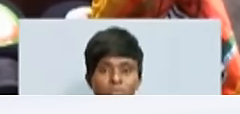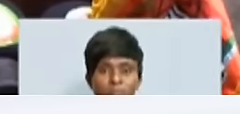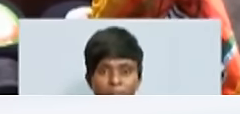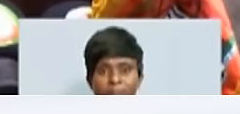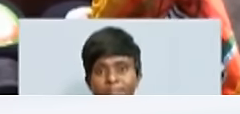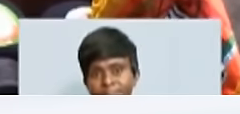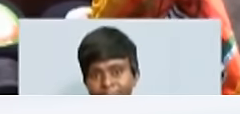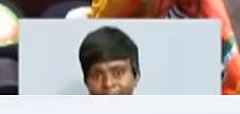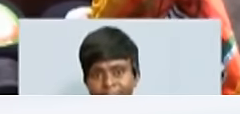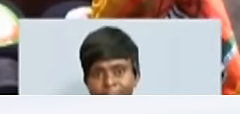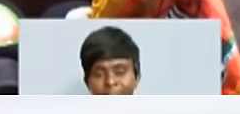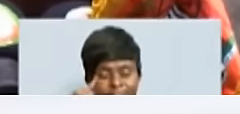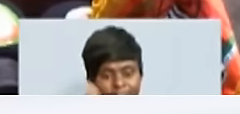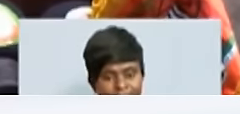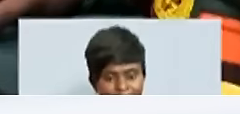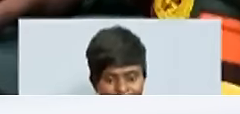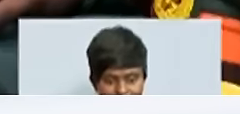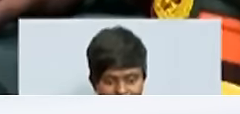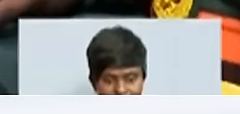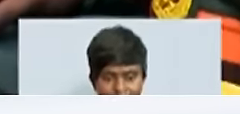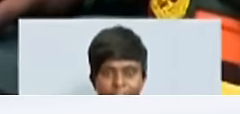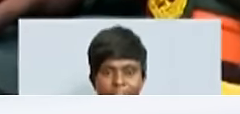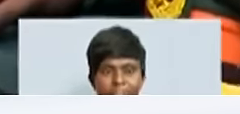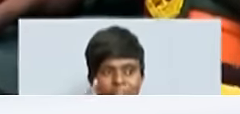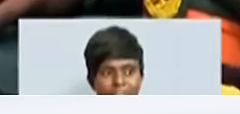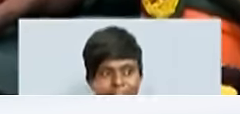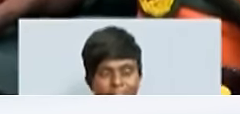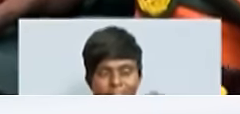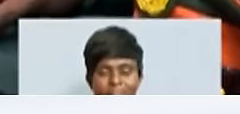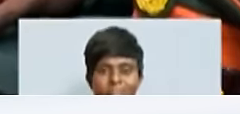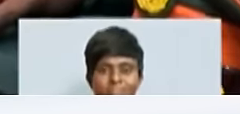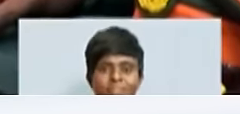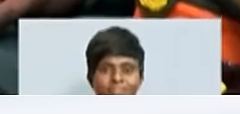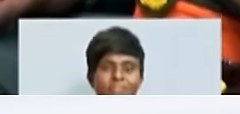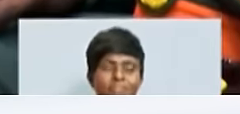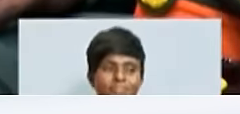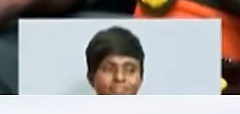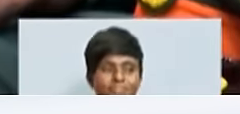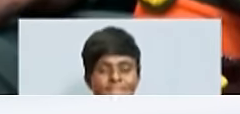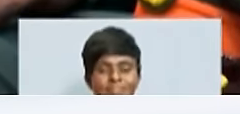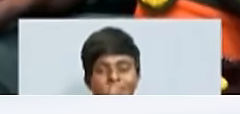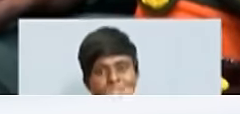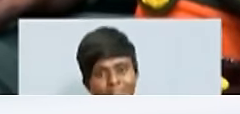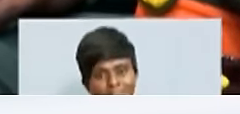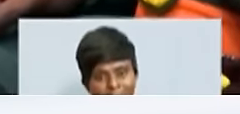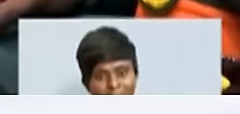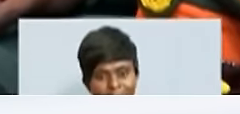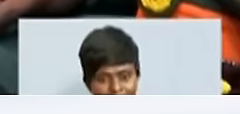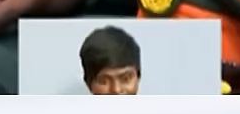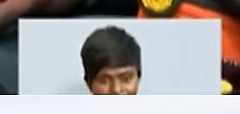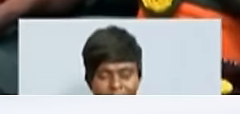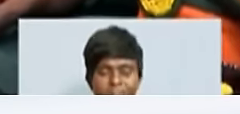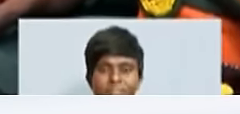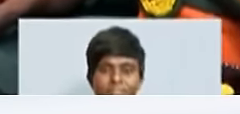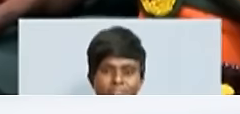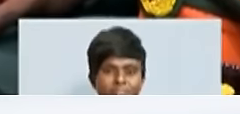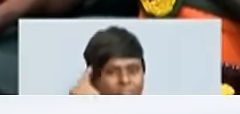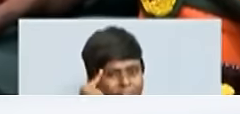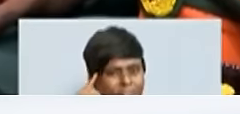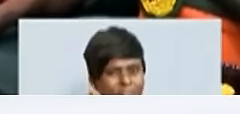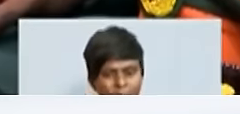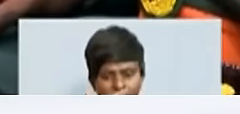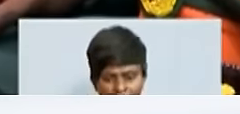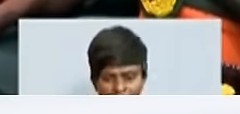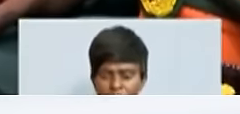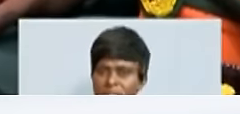in these, for them, young people, strange environments. We can assist them to settle in. I think we shouldn't